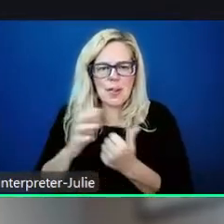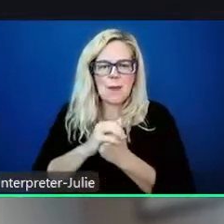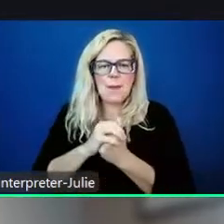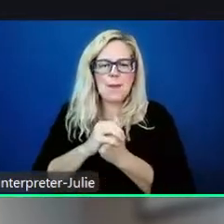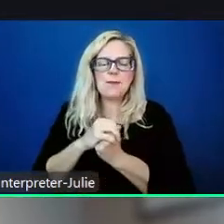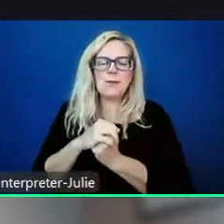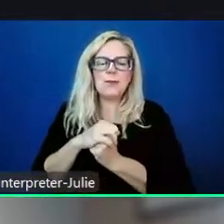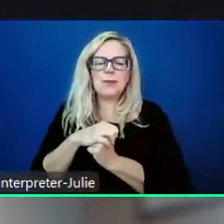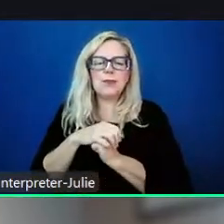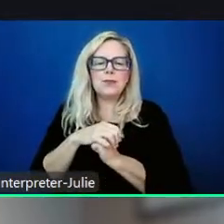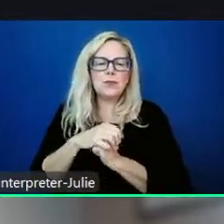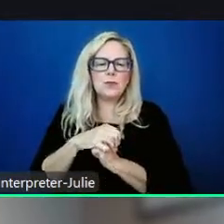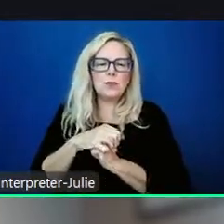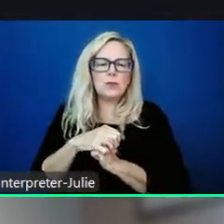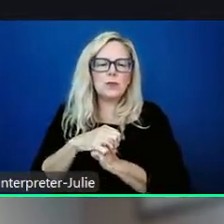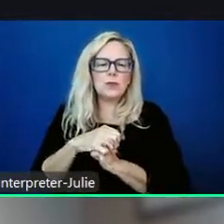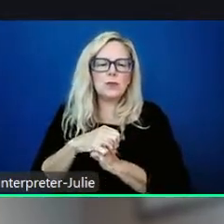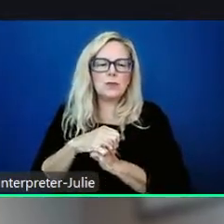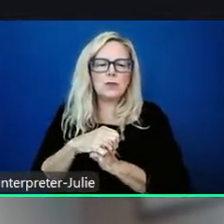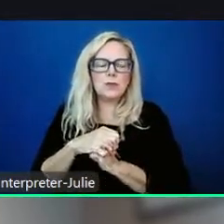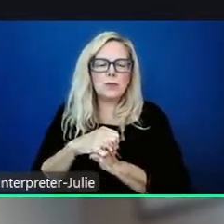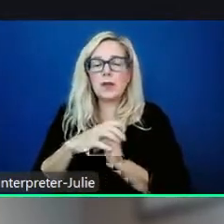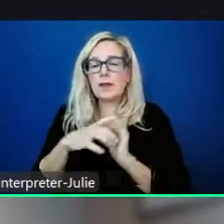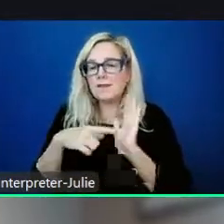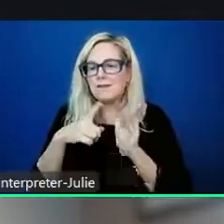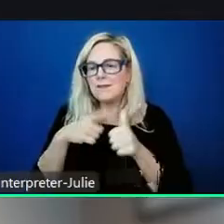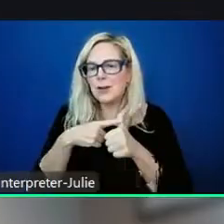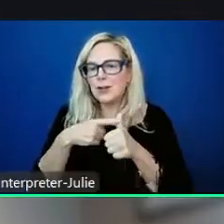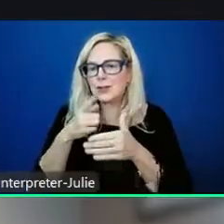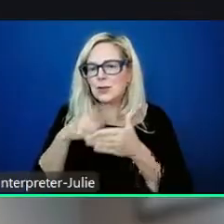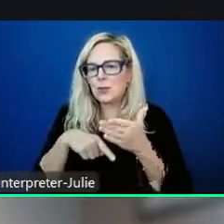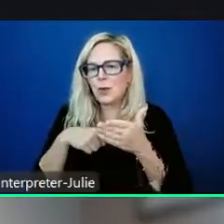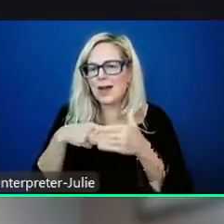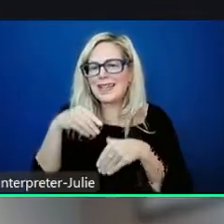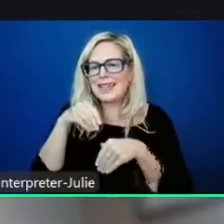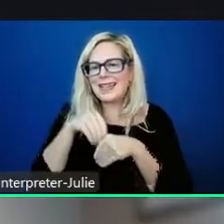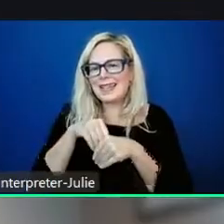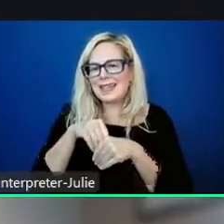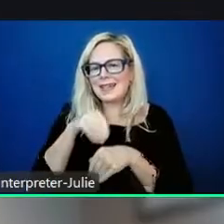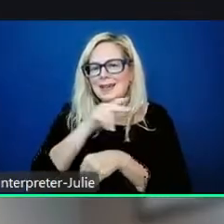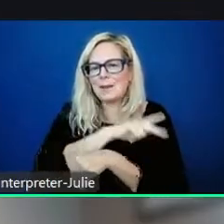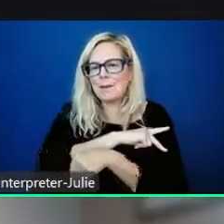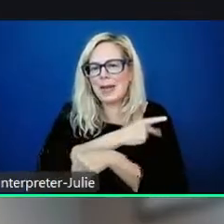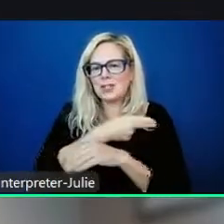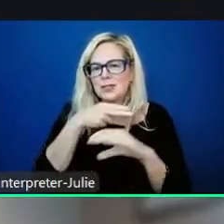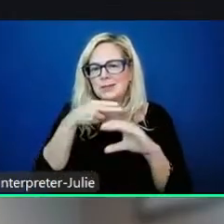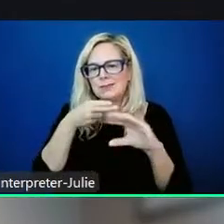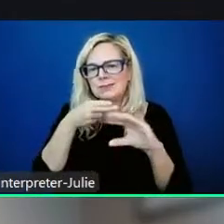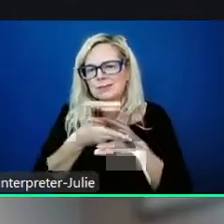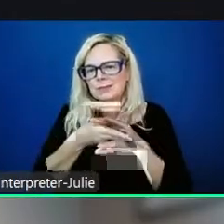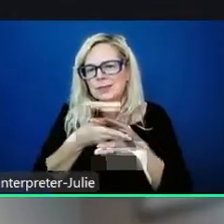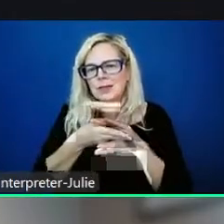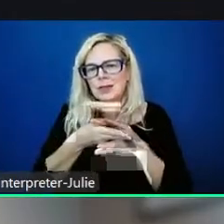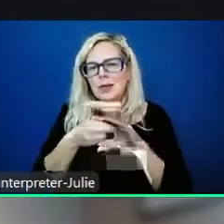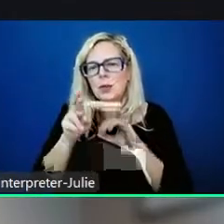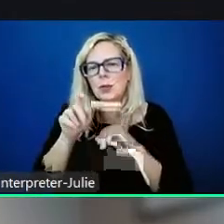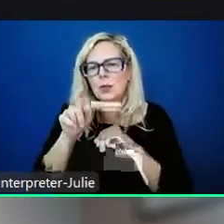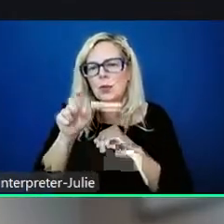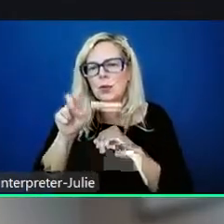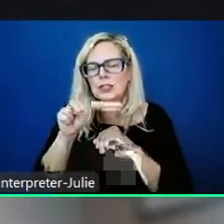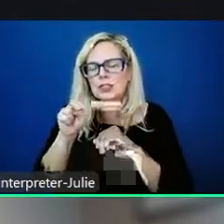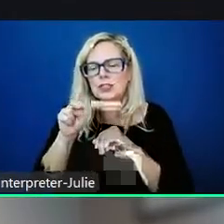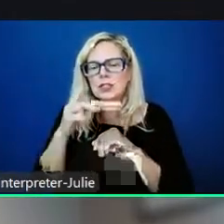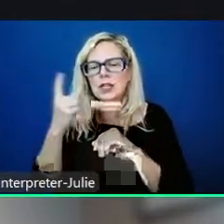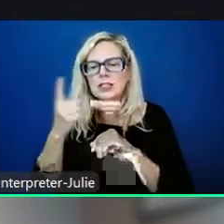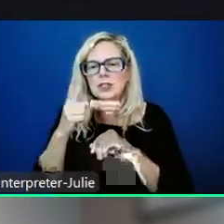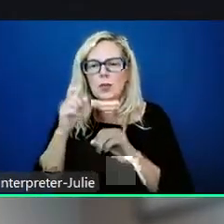accommodations. So the first is on inpatient rotations. It's always possible to have early notice of